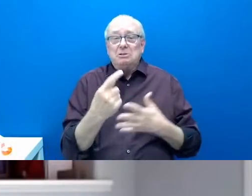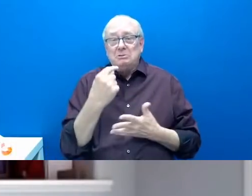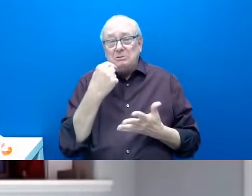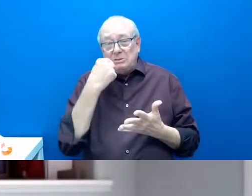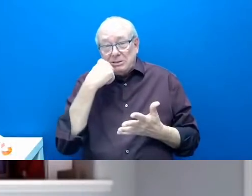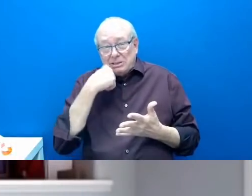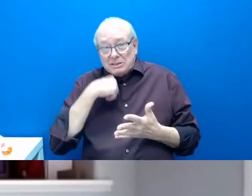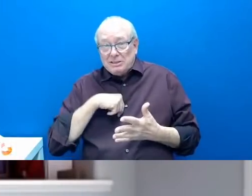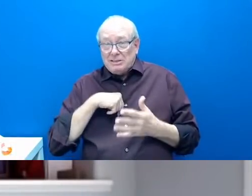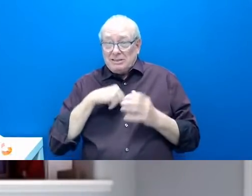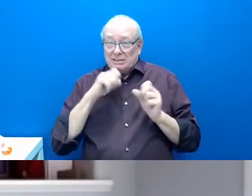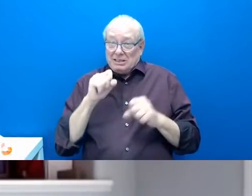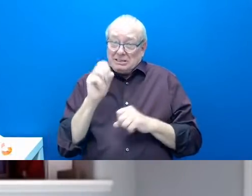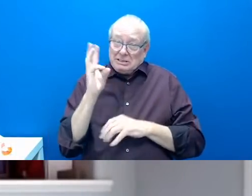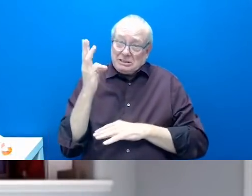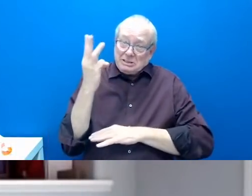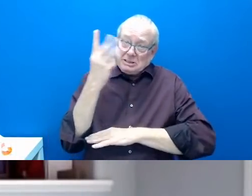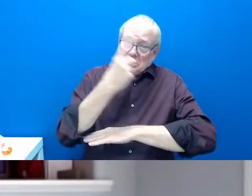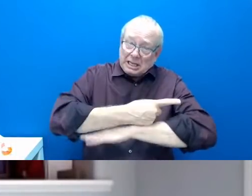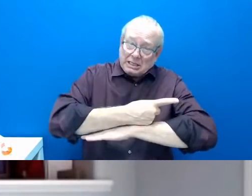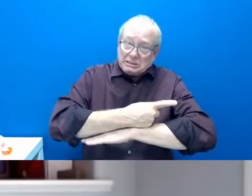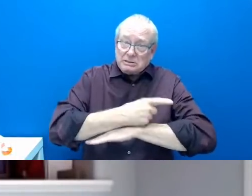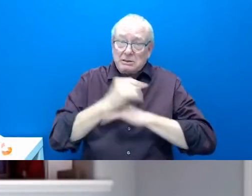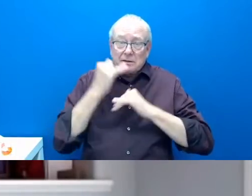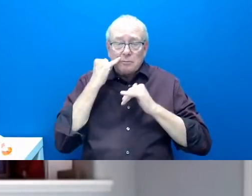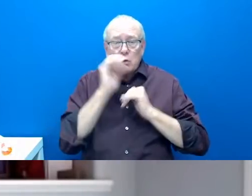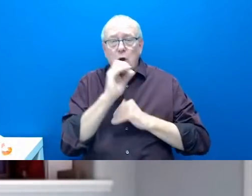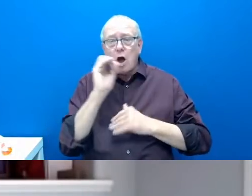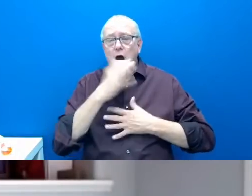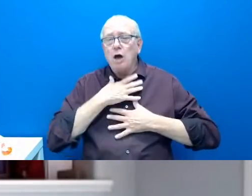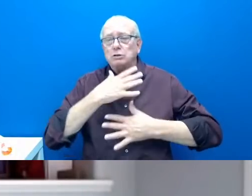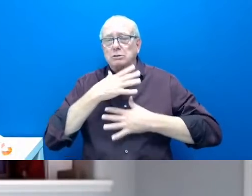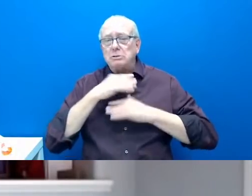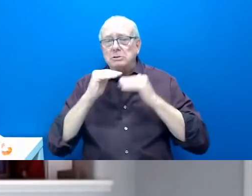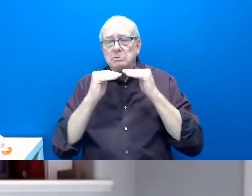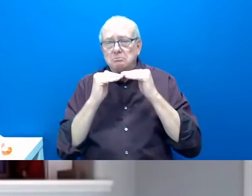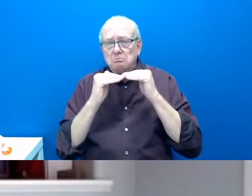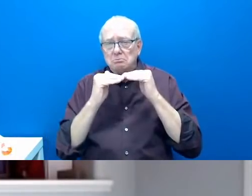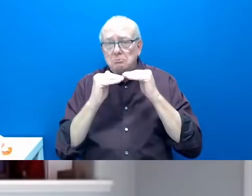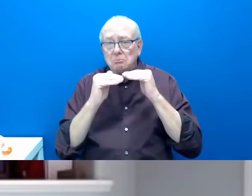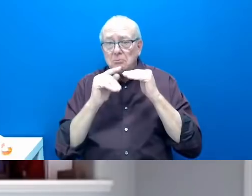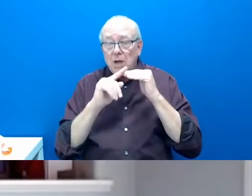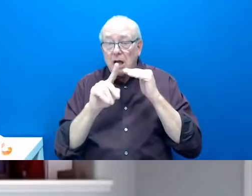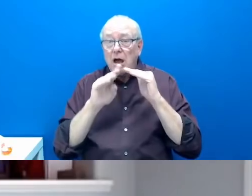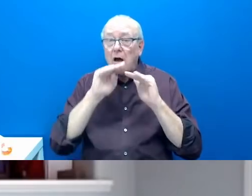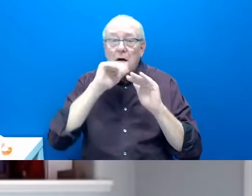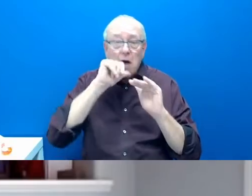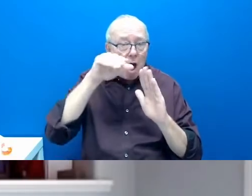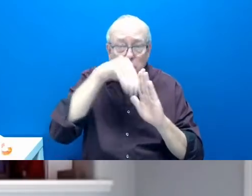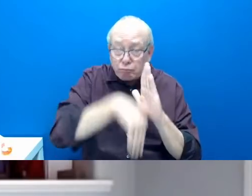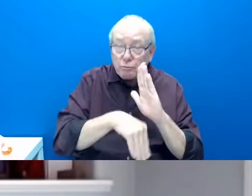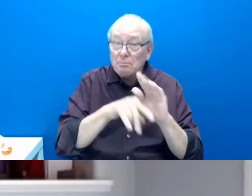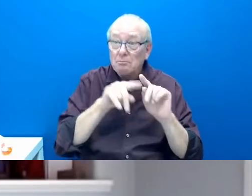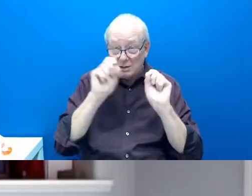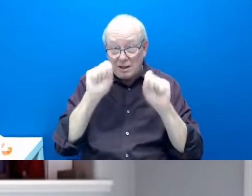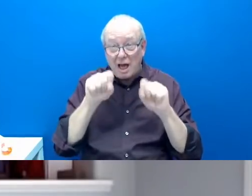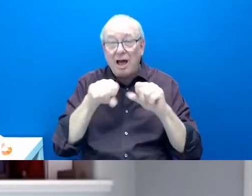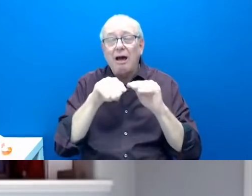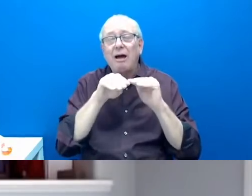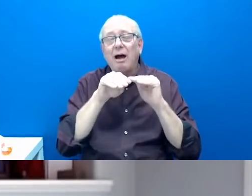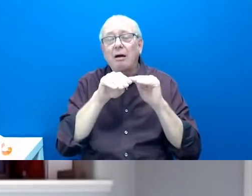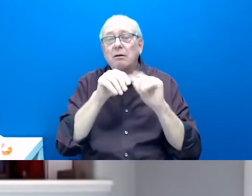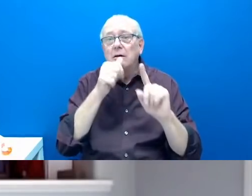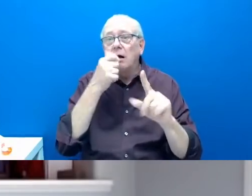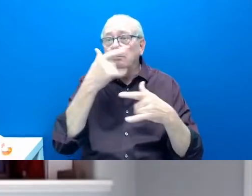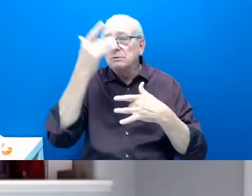might look like their oxygen requirements are even keel. But we can certainly see very sudden changes. And that can be because the disease